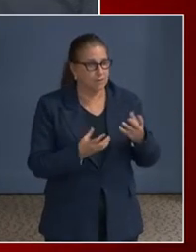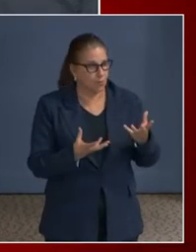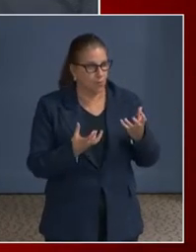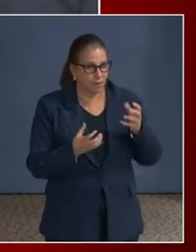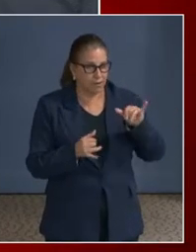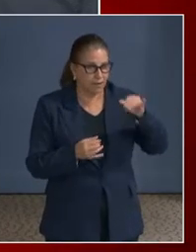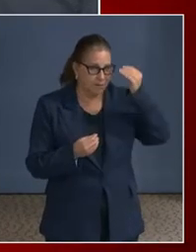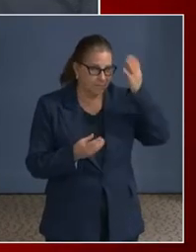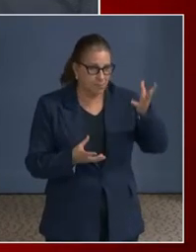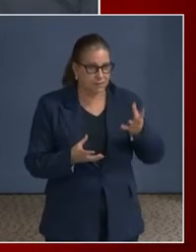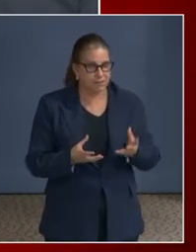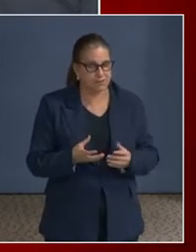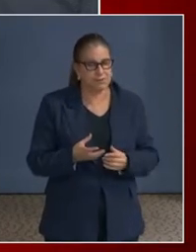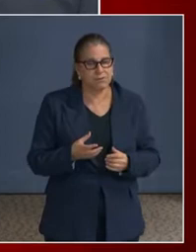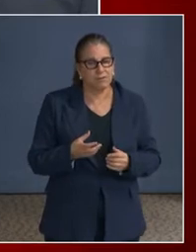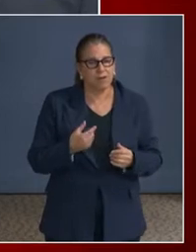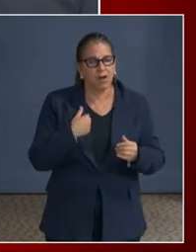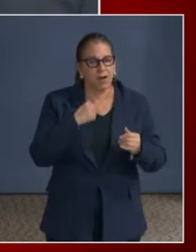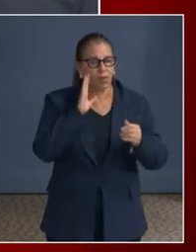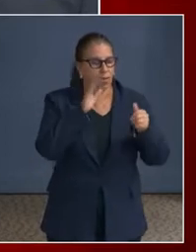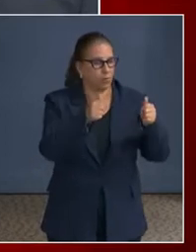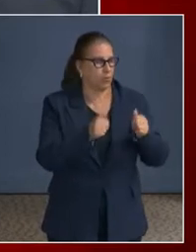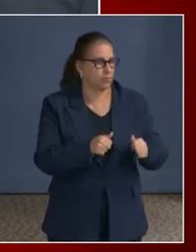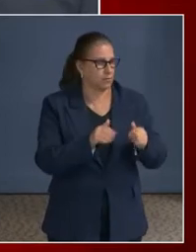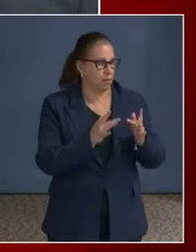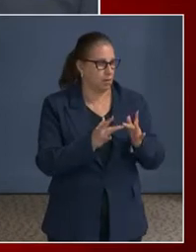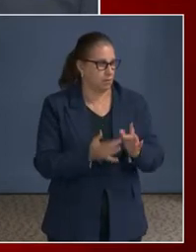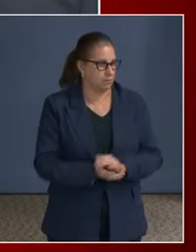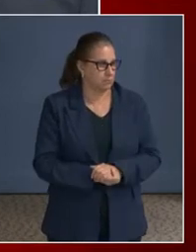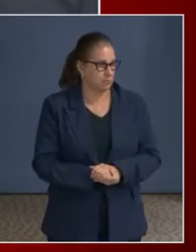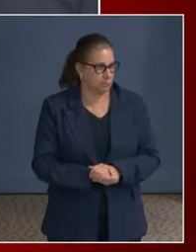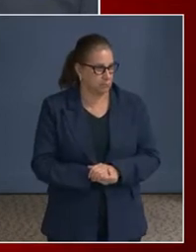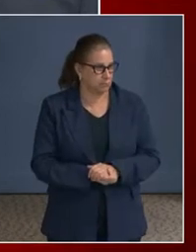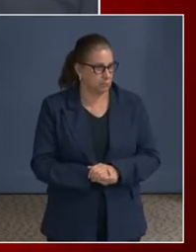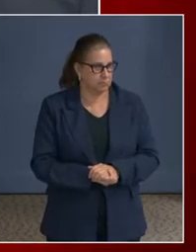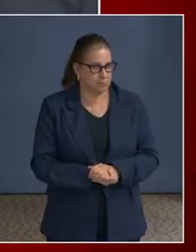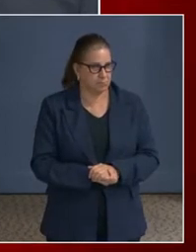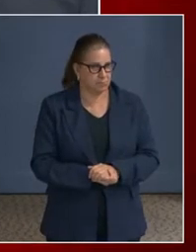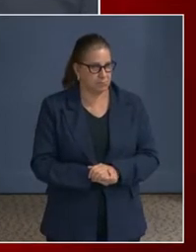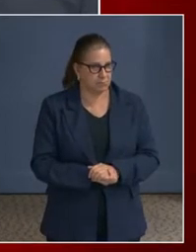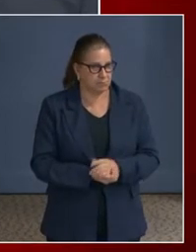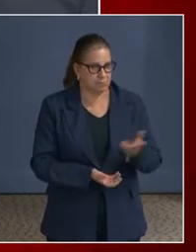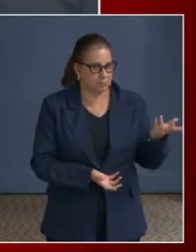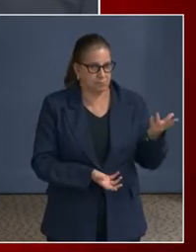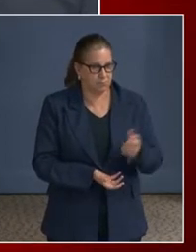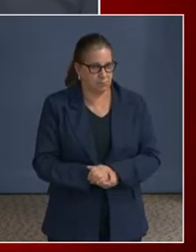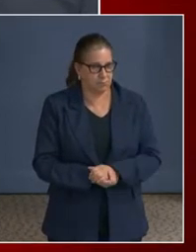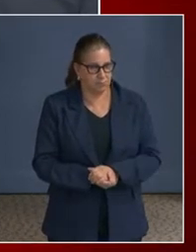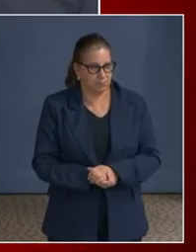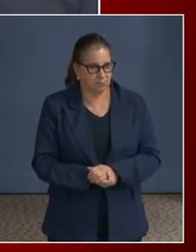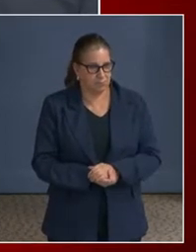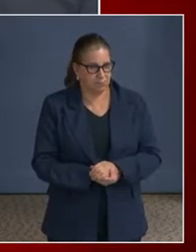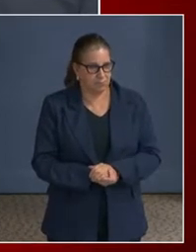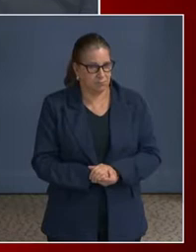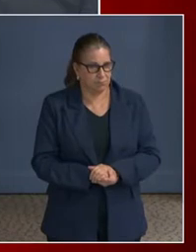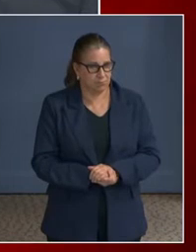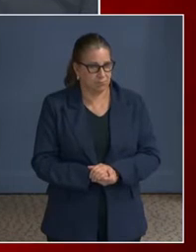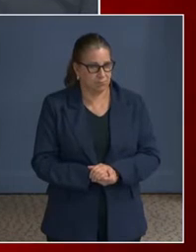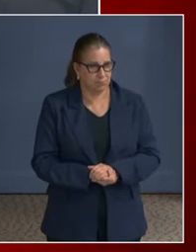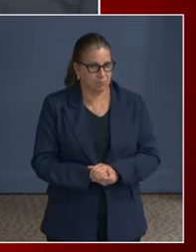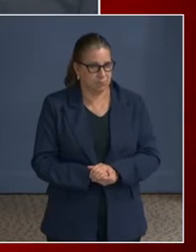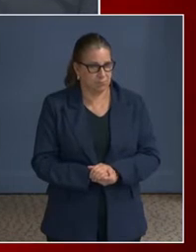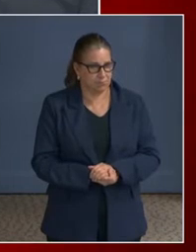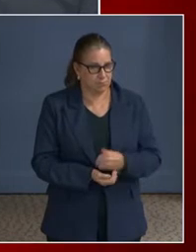2 days before the city had moved into phase? I don't know about why anything would be withheld, and I'm sure it